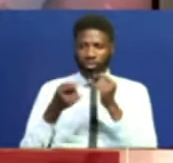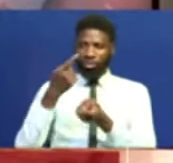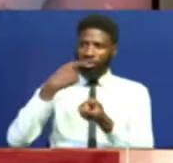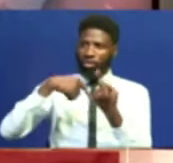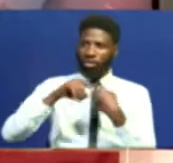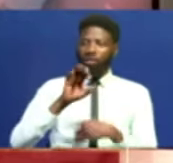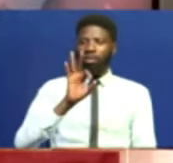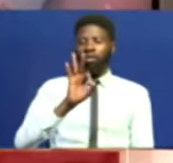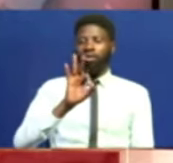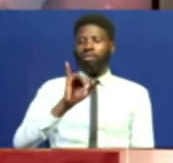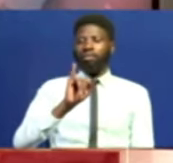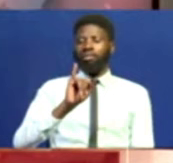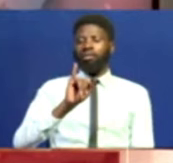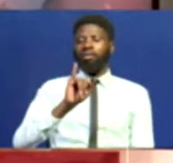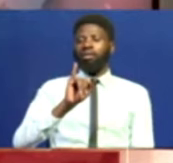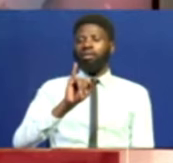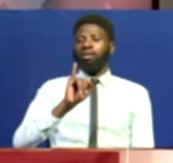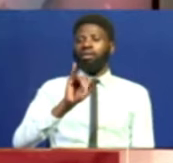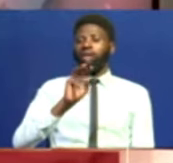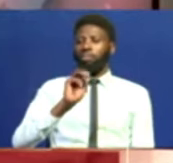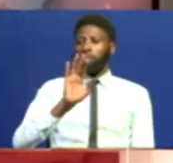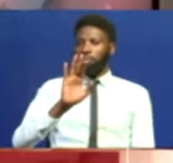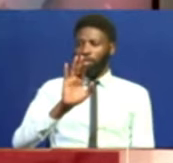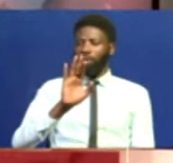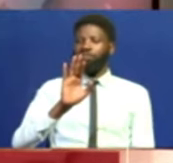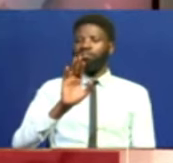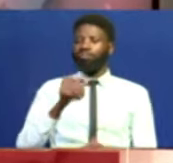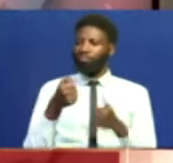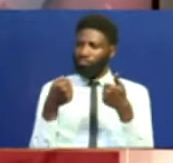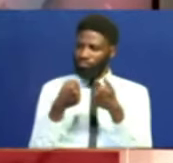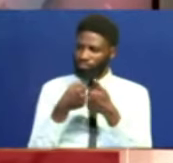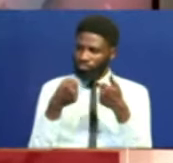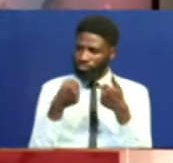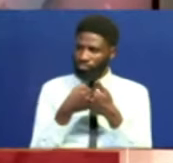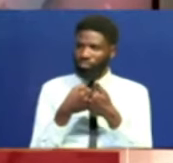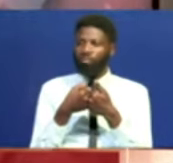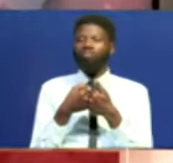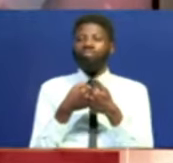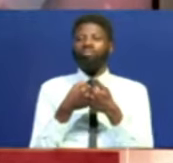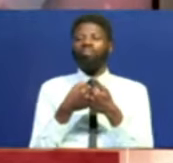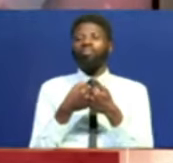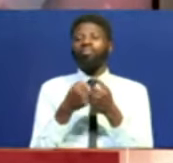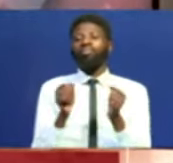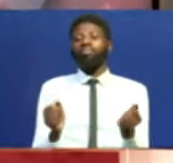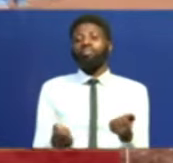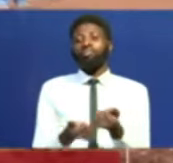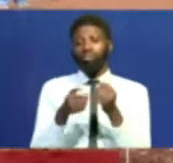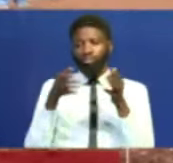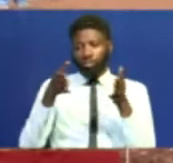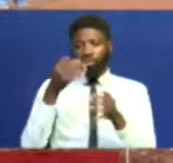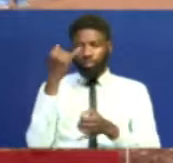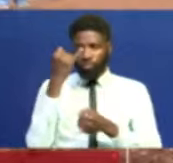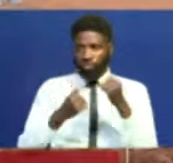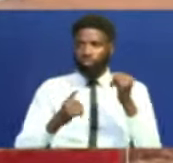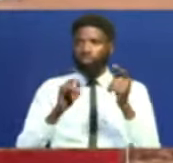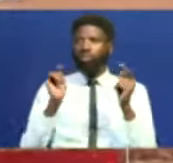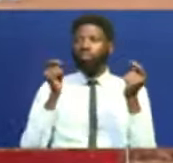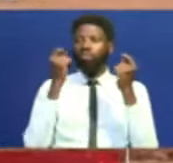Central African Challenge MotorCross Challenge Cup culminated at the Jamhuri Park today.